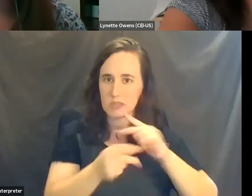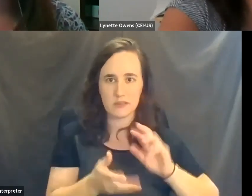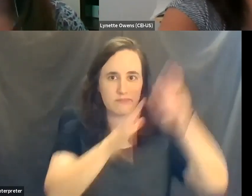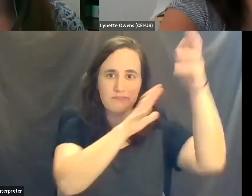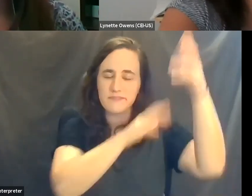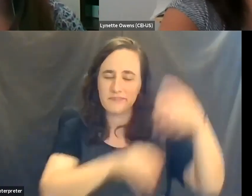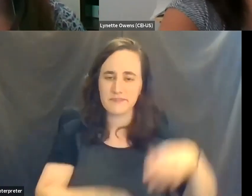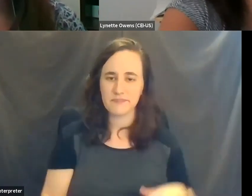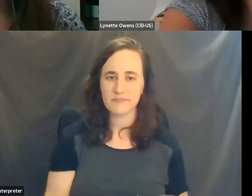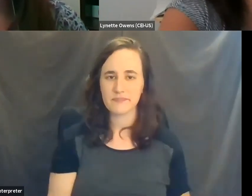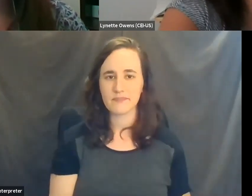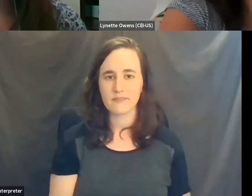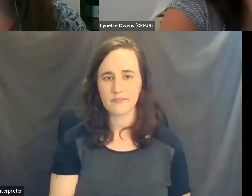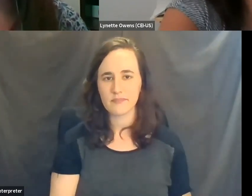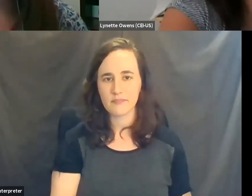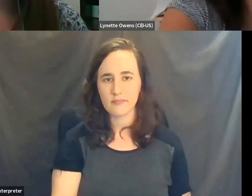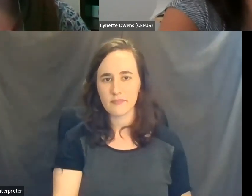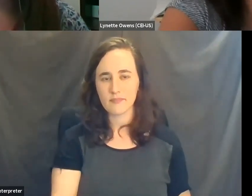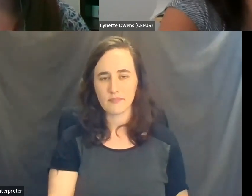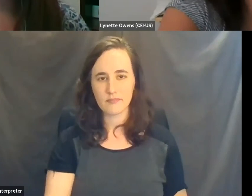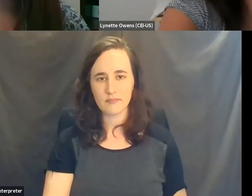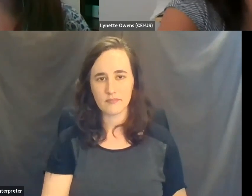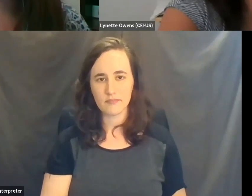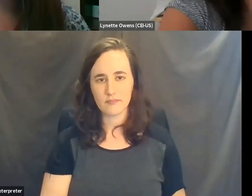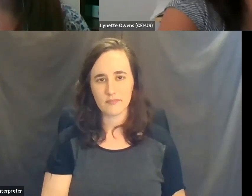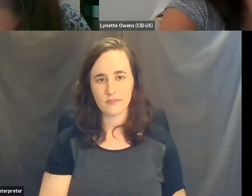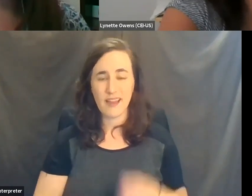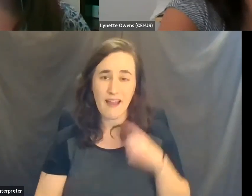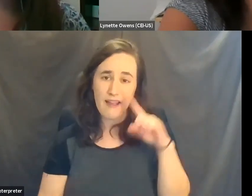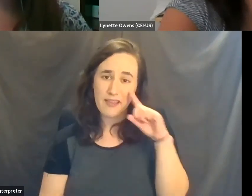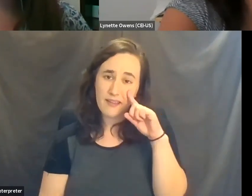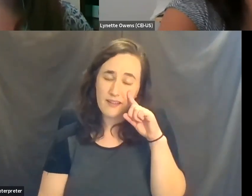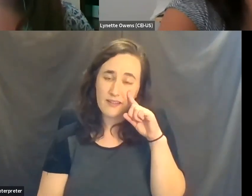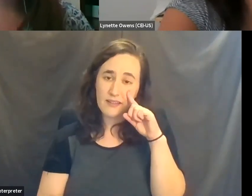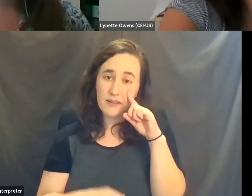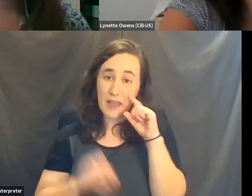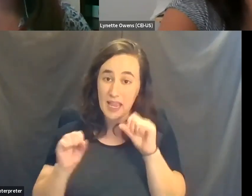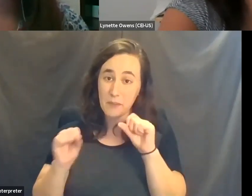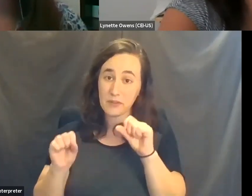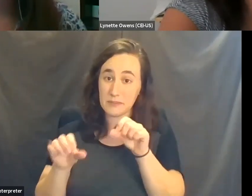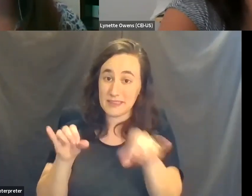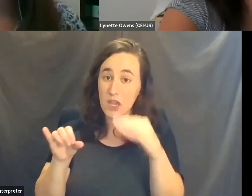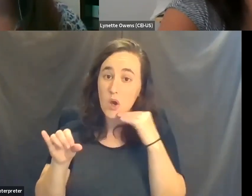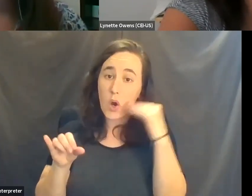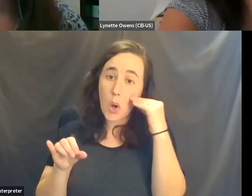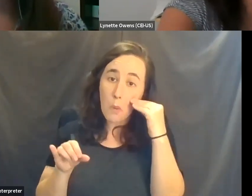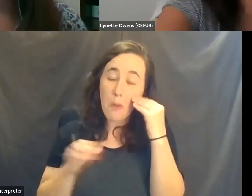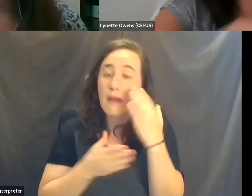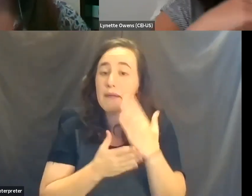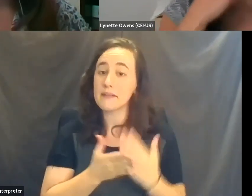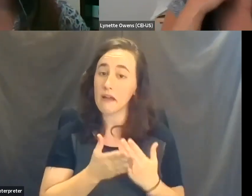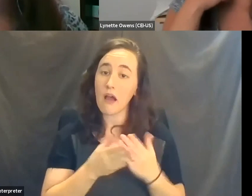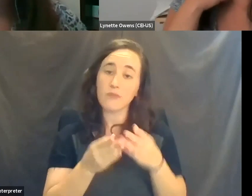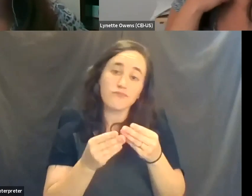there's a degree to which that being able to be at home is actually lower stress.